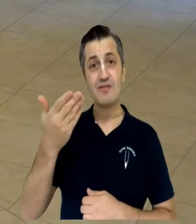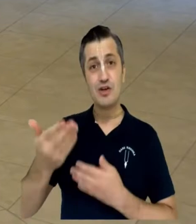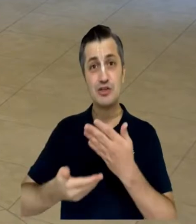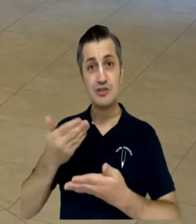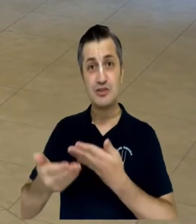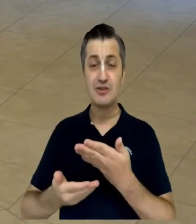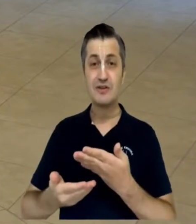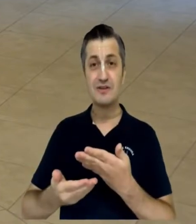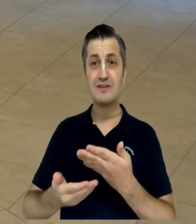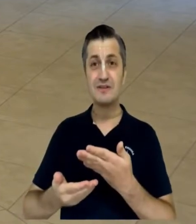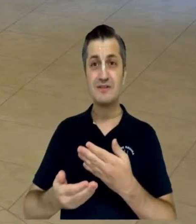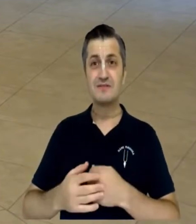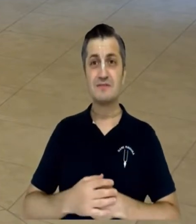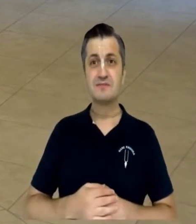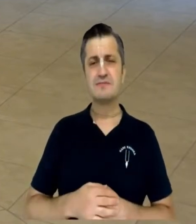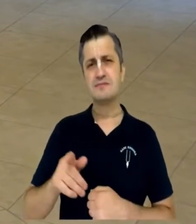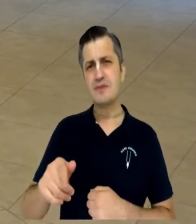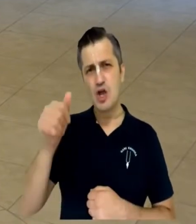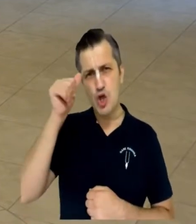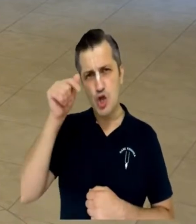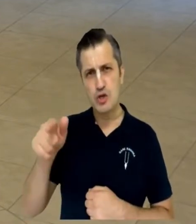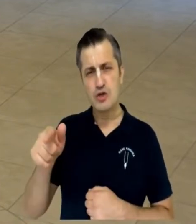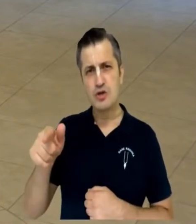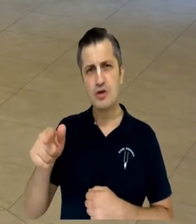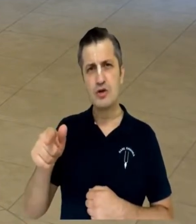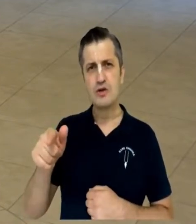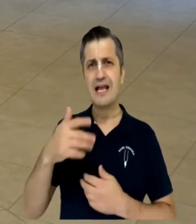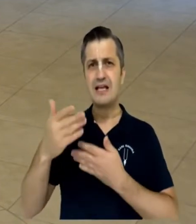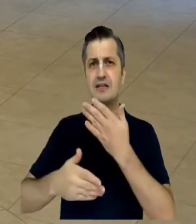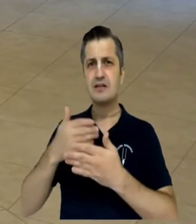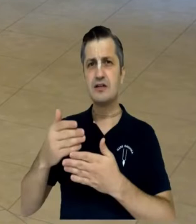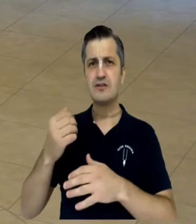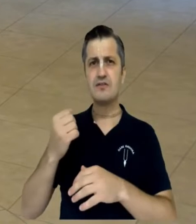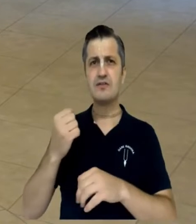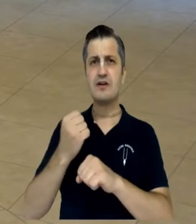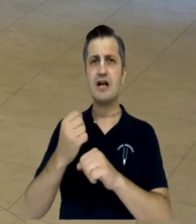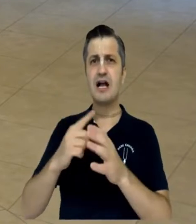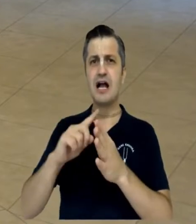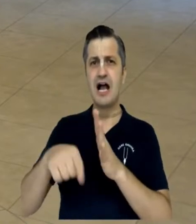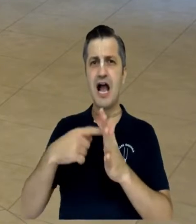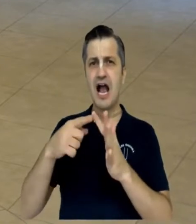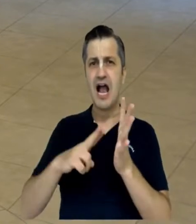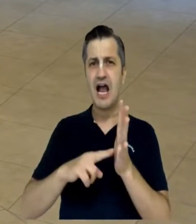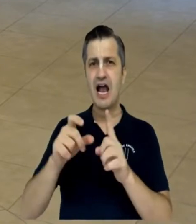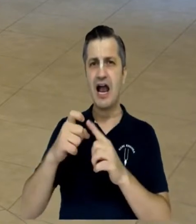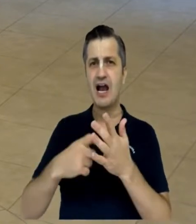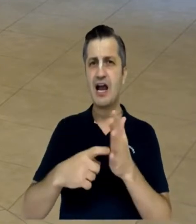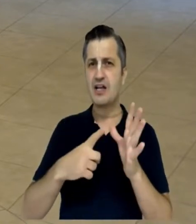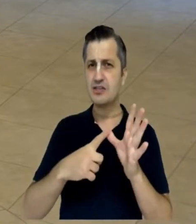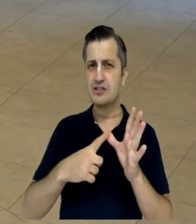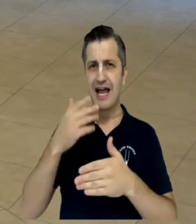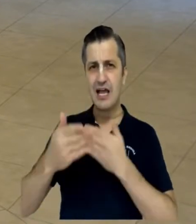that. So did anyone here know the story of Gajendra? Yes. So maybe Mataji, when Prabhu rings